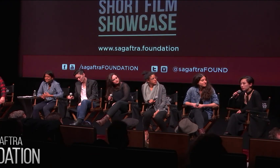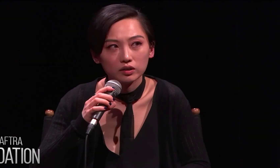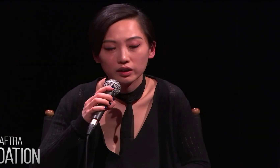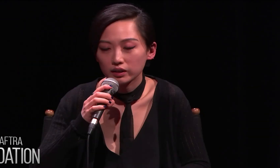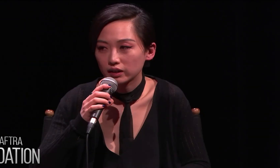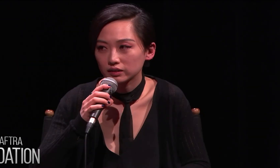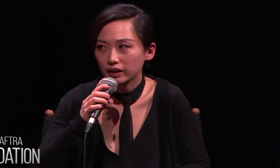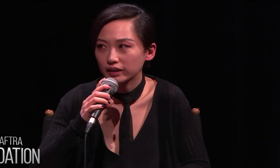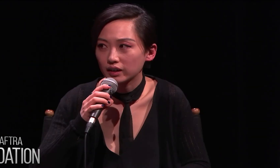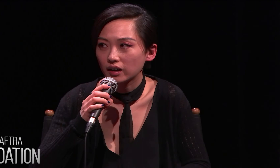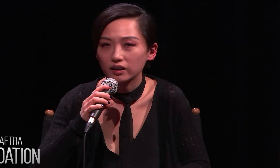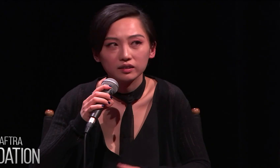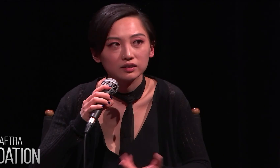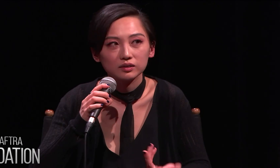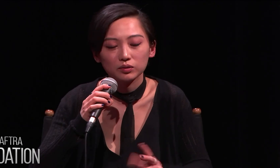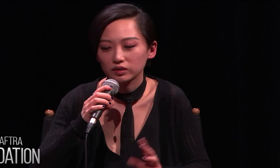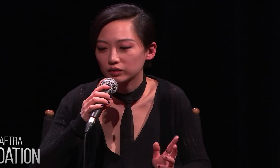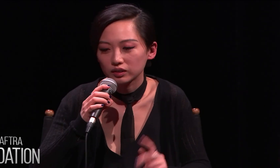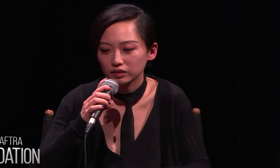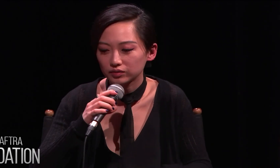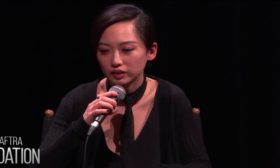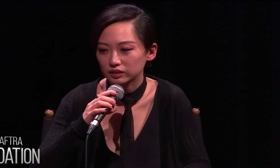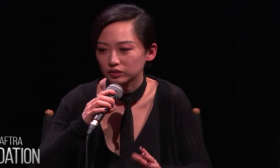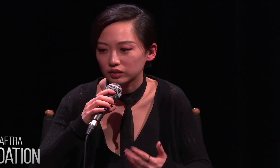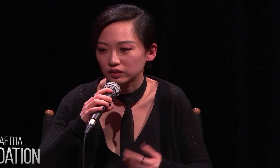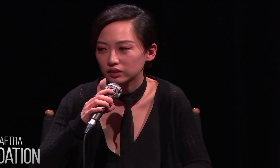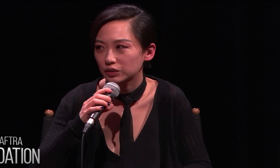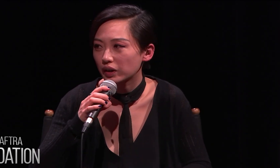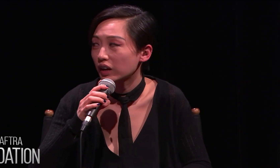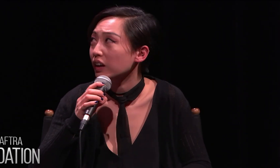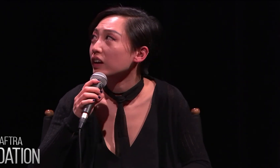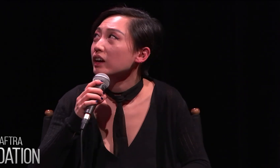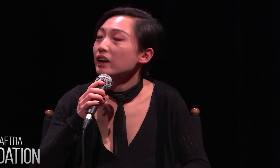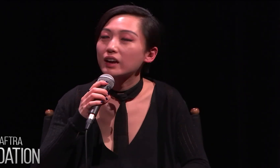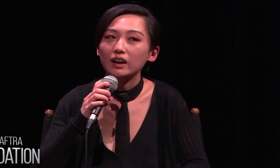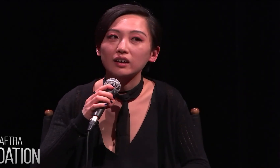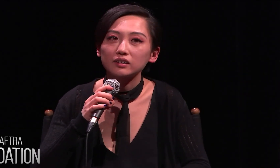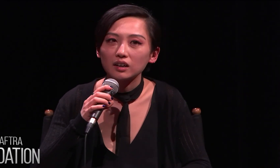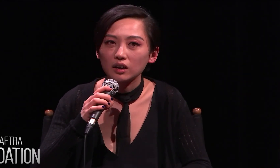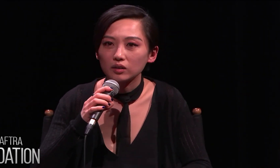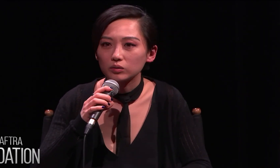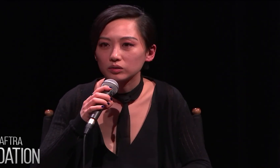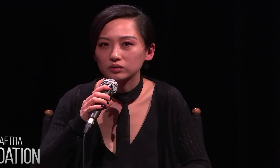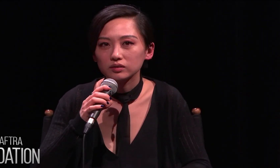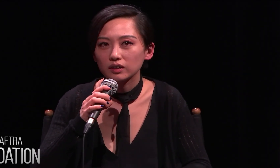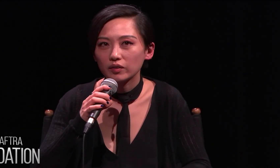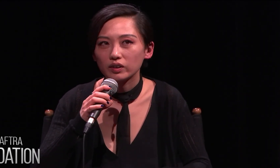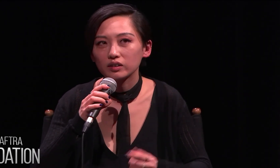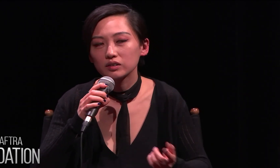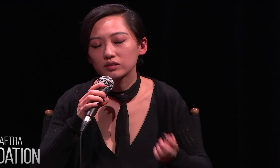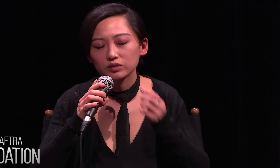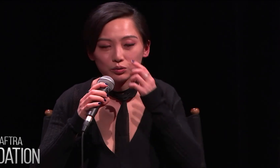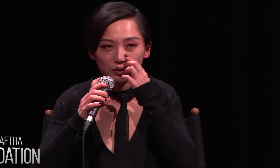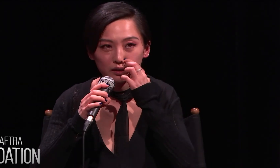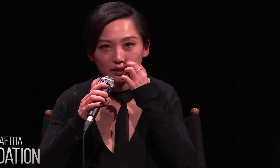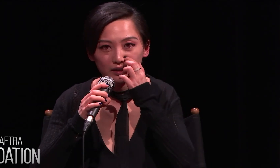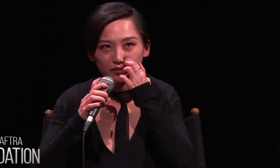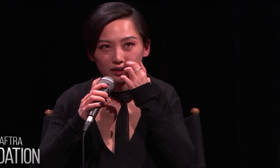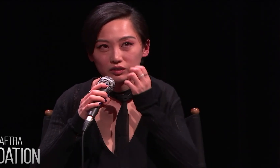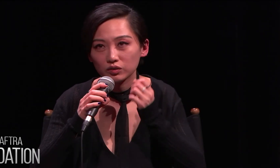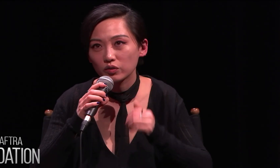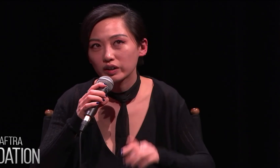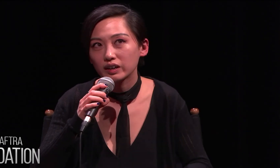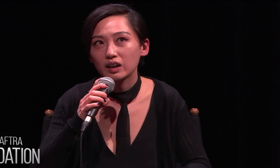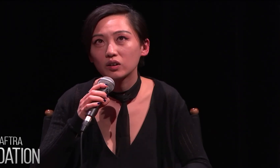Best Thriller at Aesthetica as one of the festival in the UK. And we have another short in